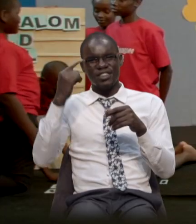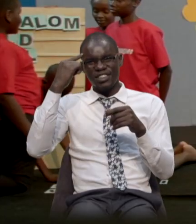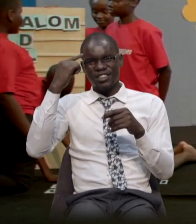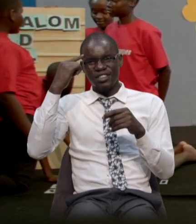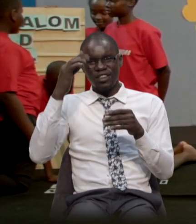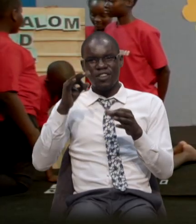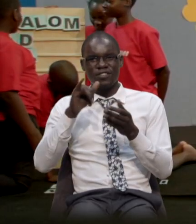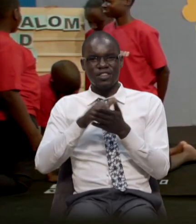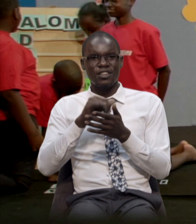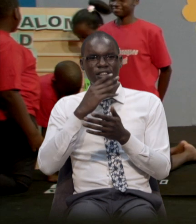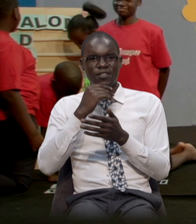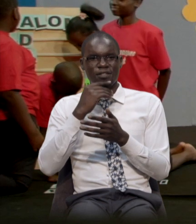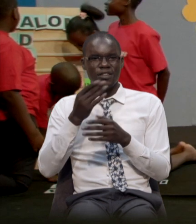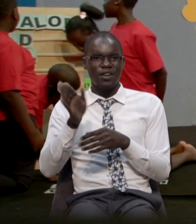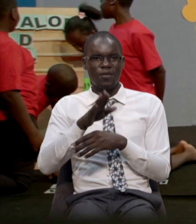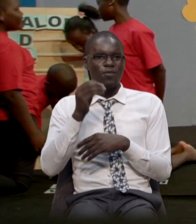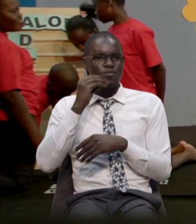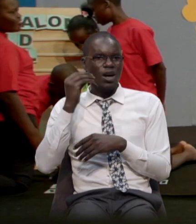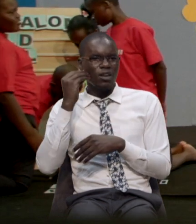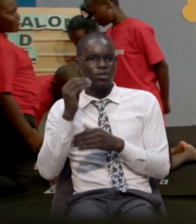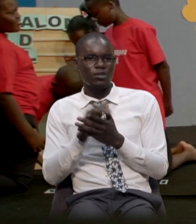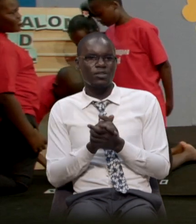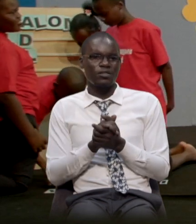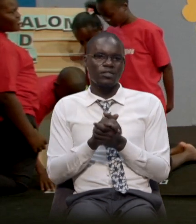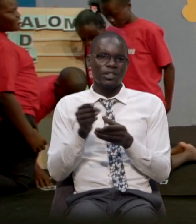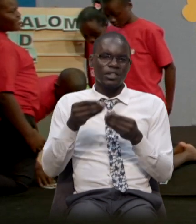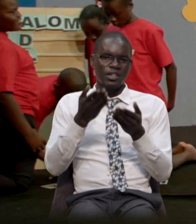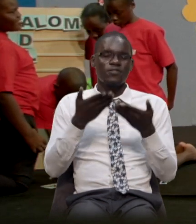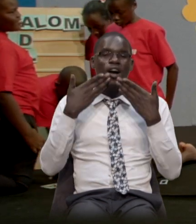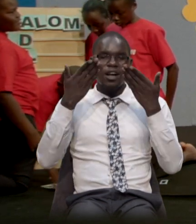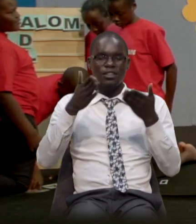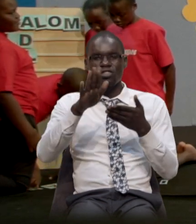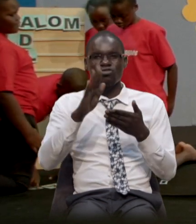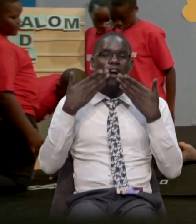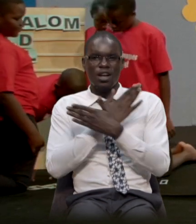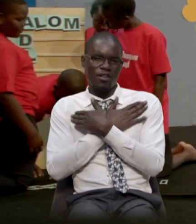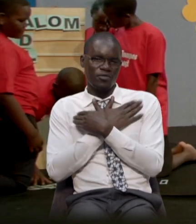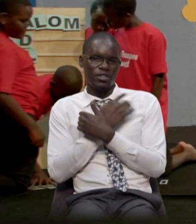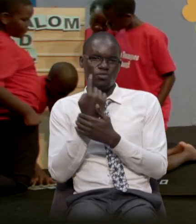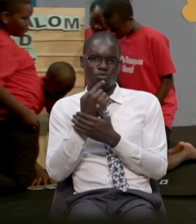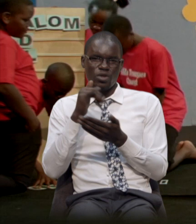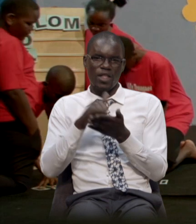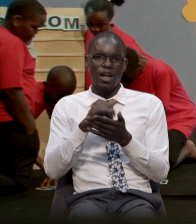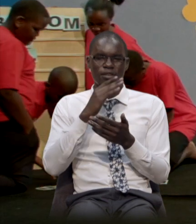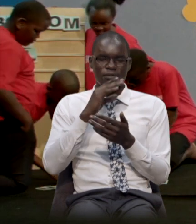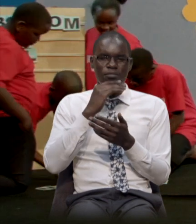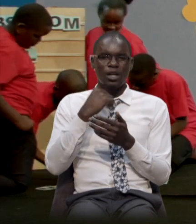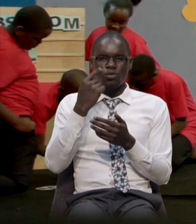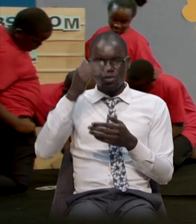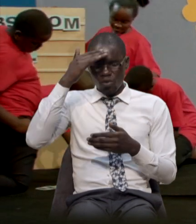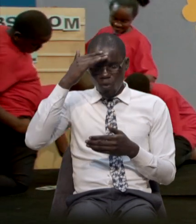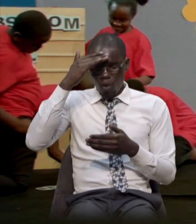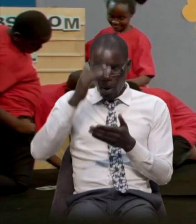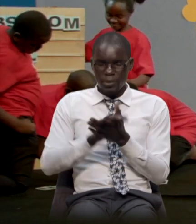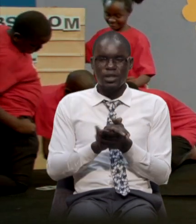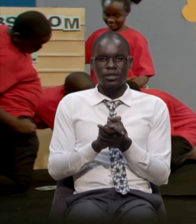that man. And back at home, give the answer to your friend. Tell them, who is that first man who obeyed? And that's the first